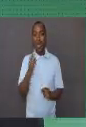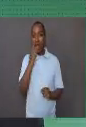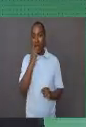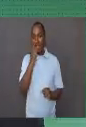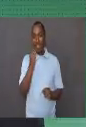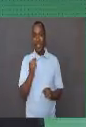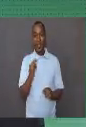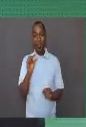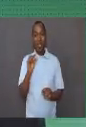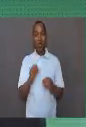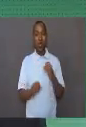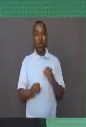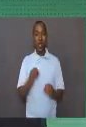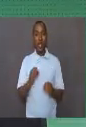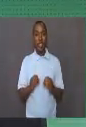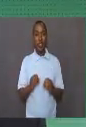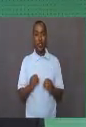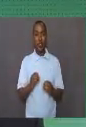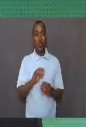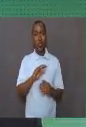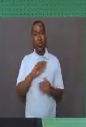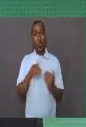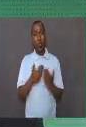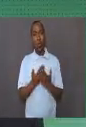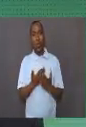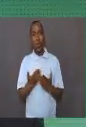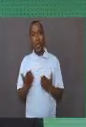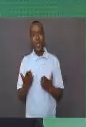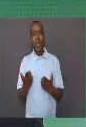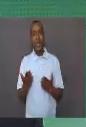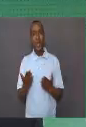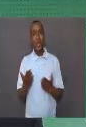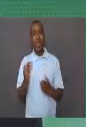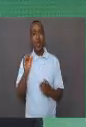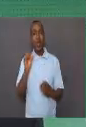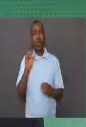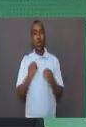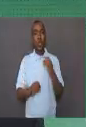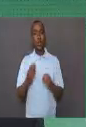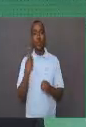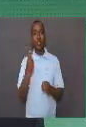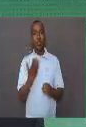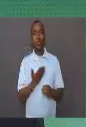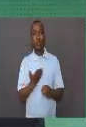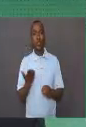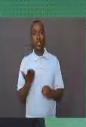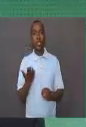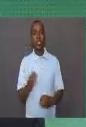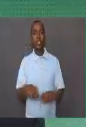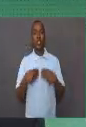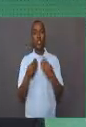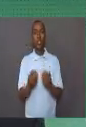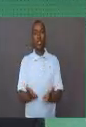microorganisms, everything they need to survive must be provided.